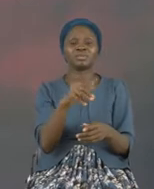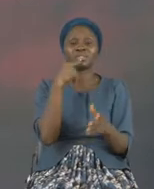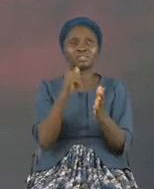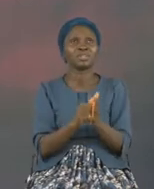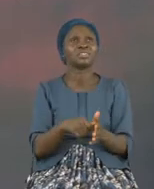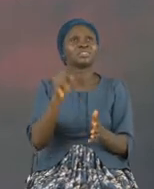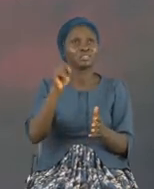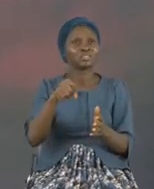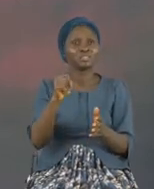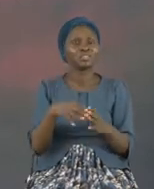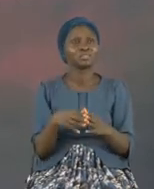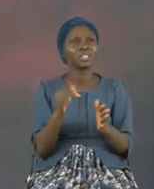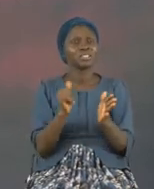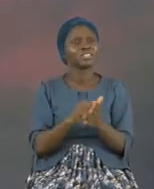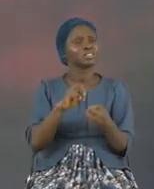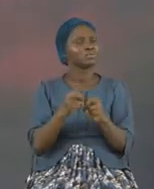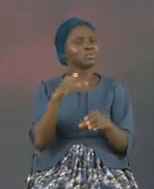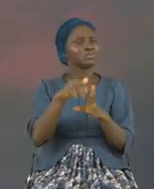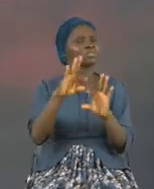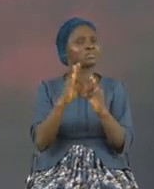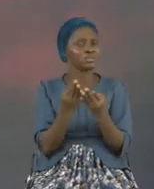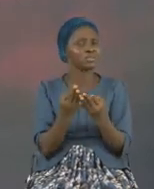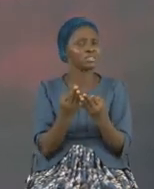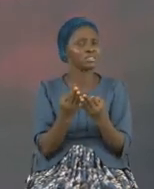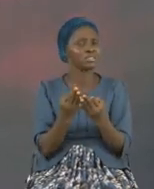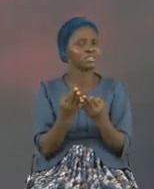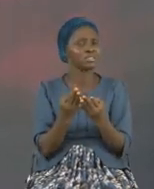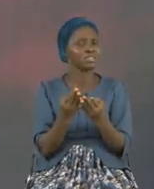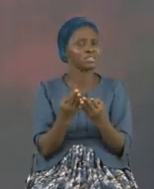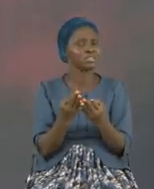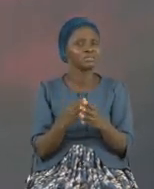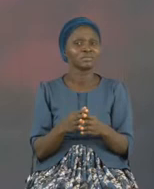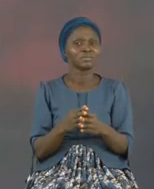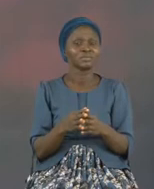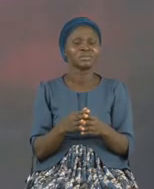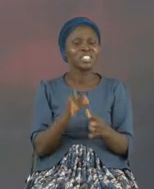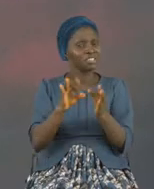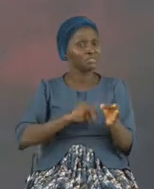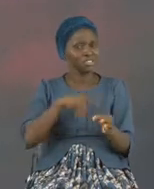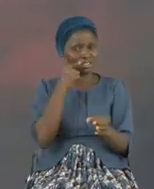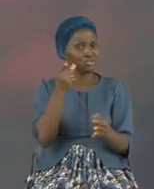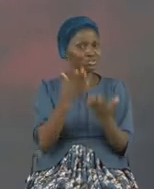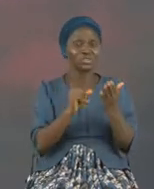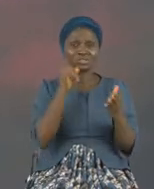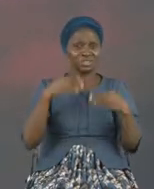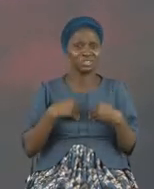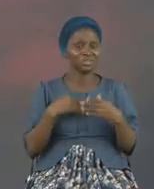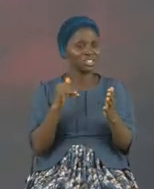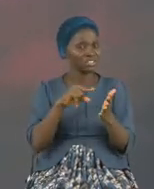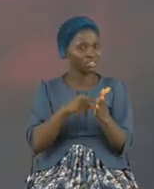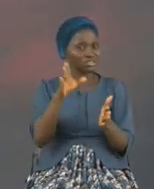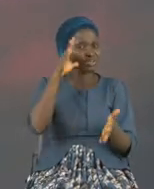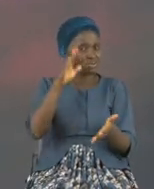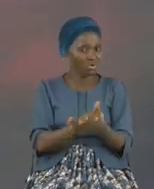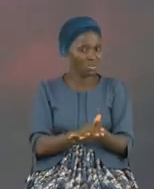That problem in your family, can I tell you, will you accept your wife is possessed? She